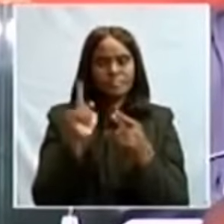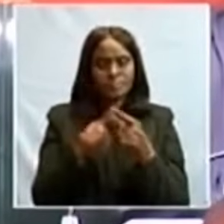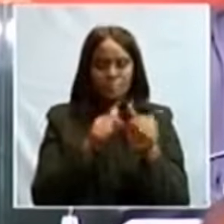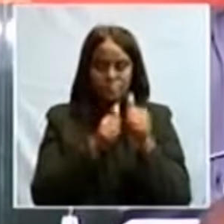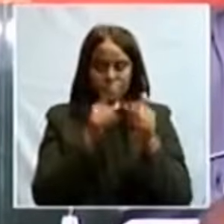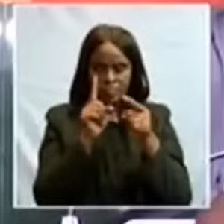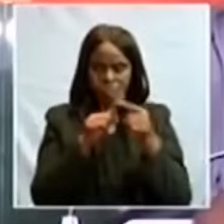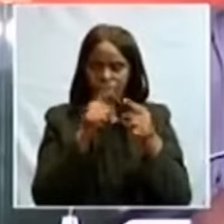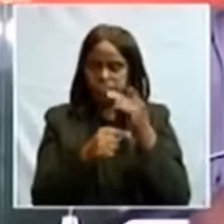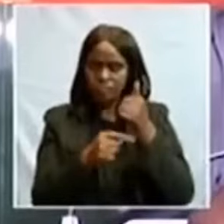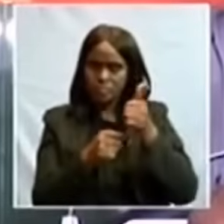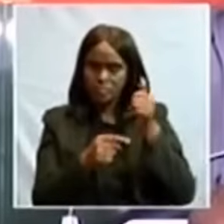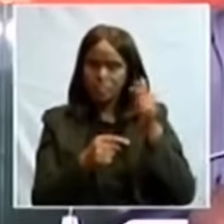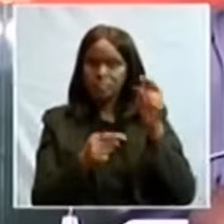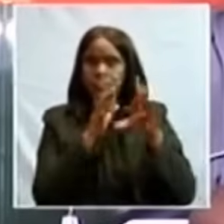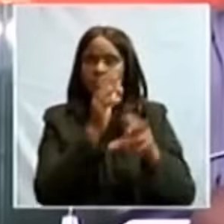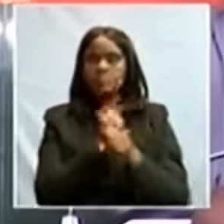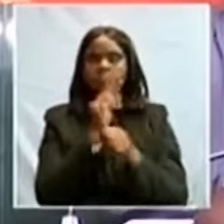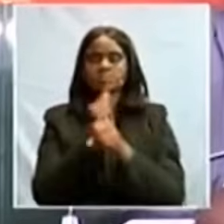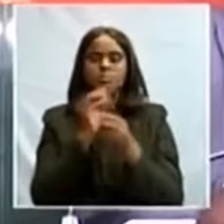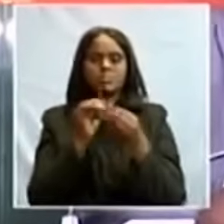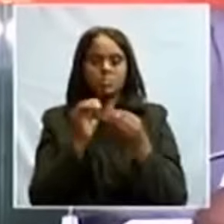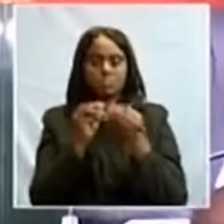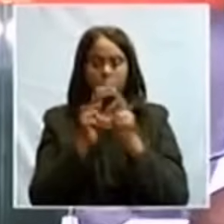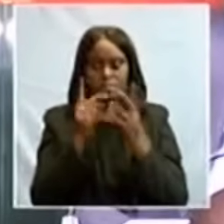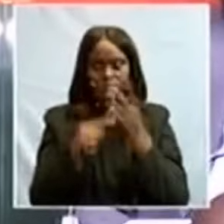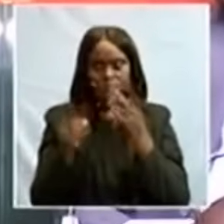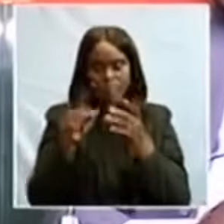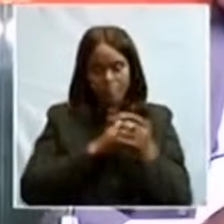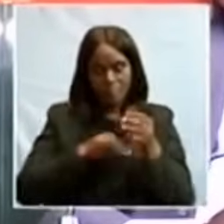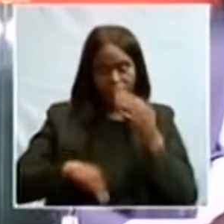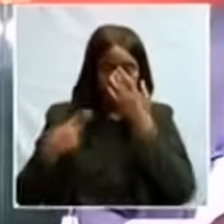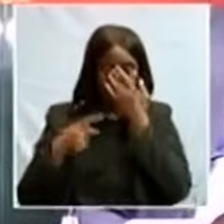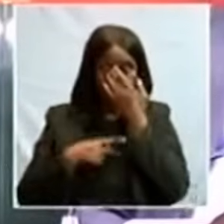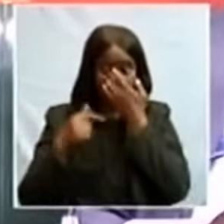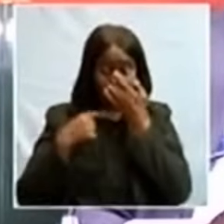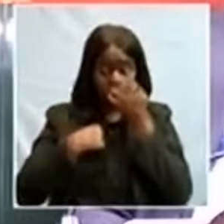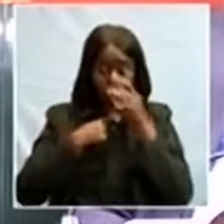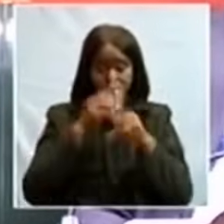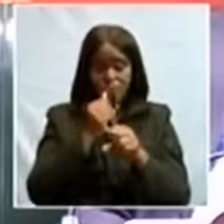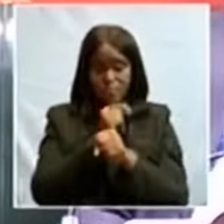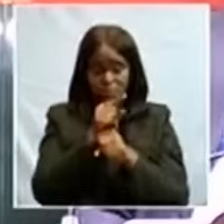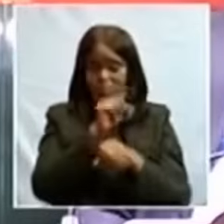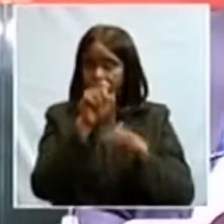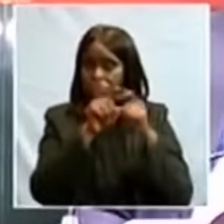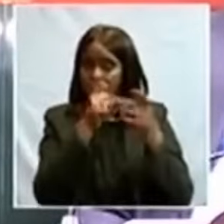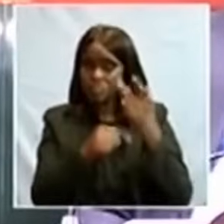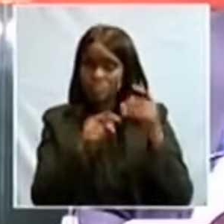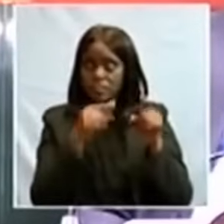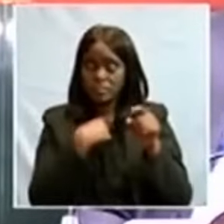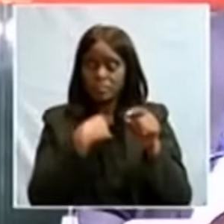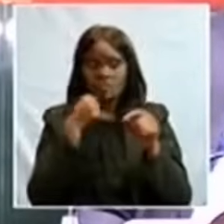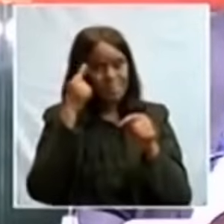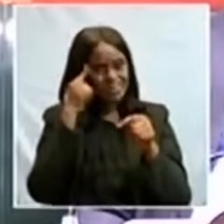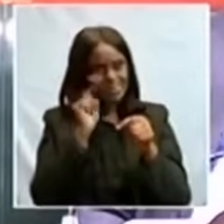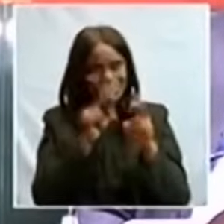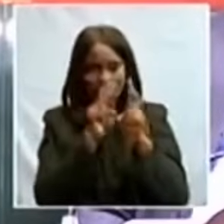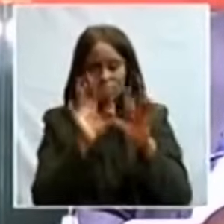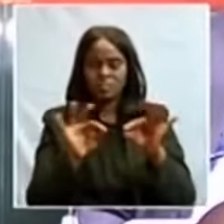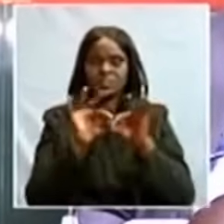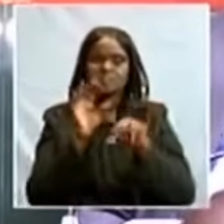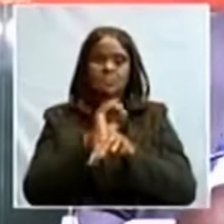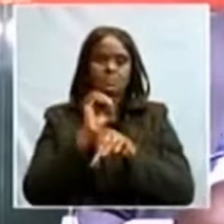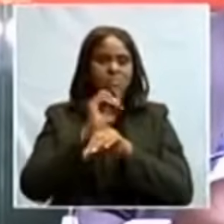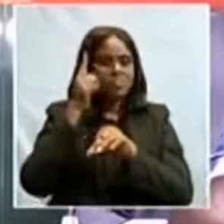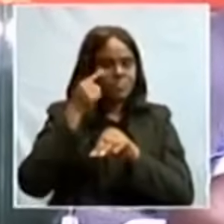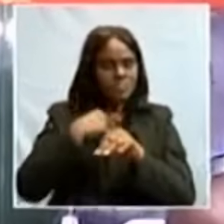according to what they were receiving. So as a Member of Parliament, I've been receiving these questions, and I think this is an opportunity for me